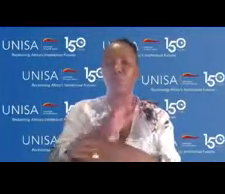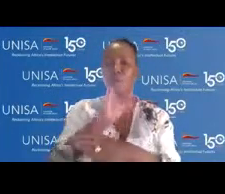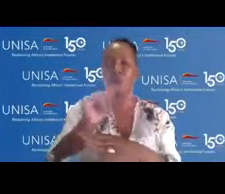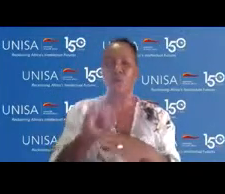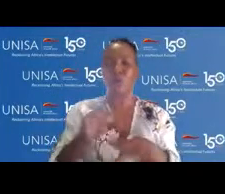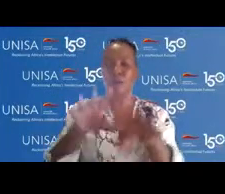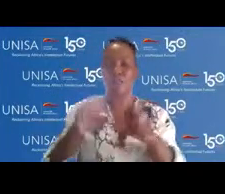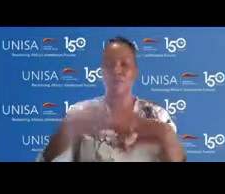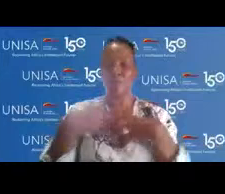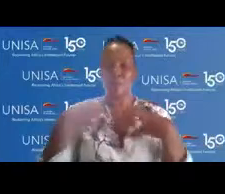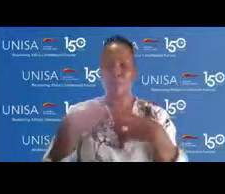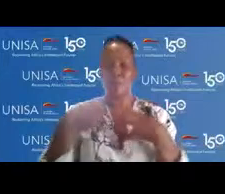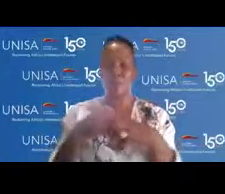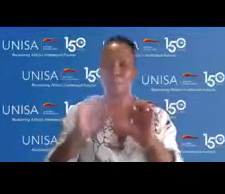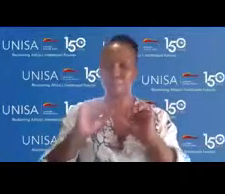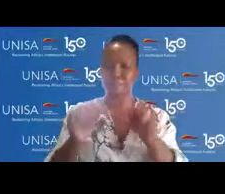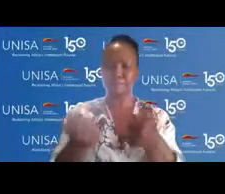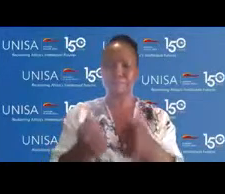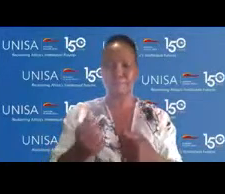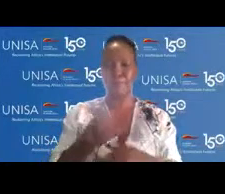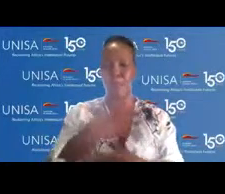it. Brilliant answer.